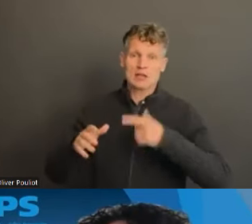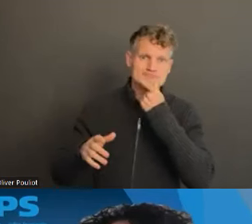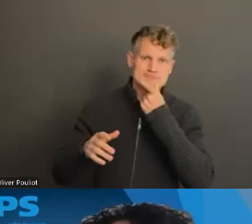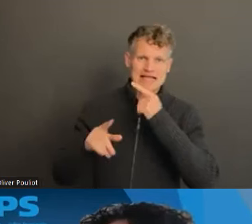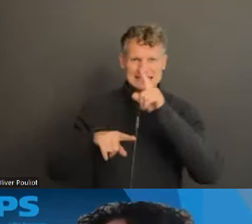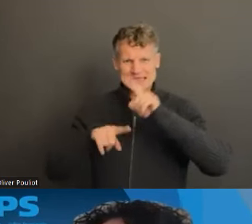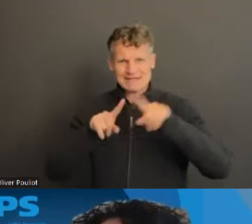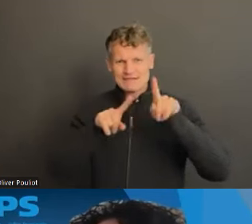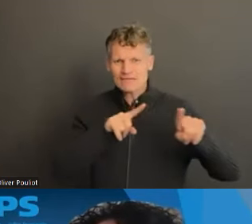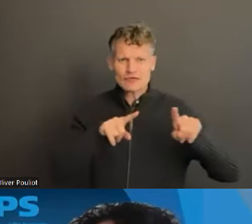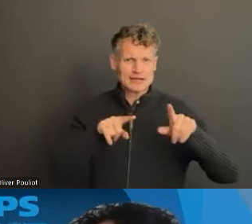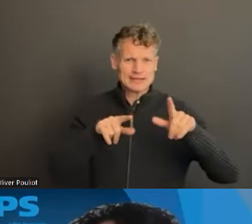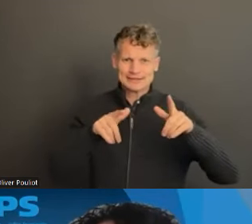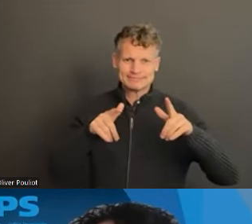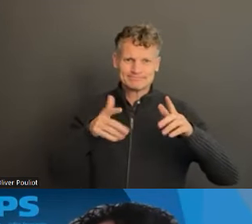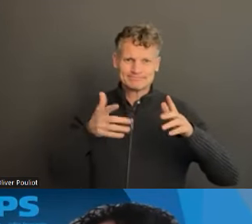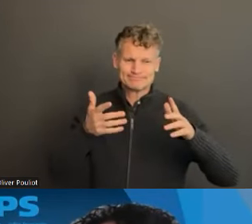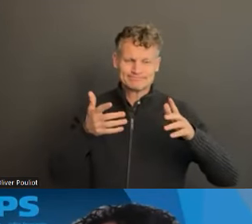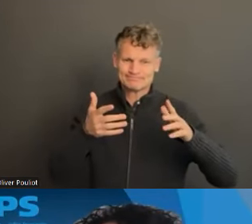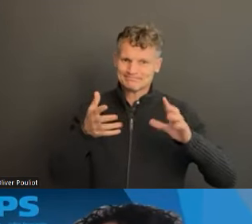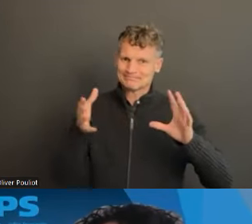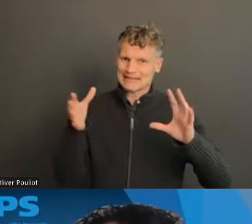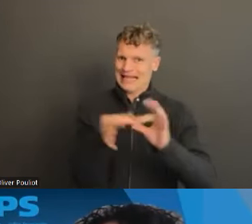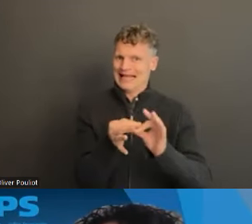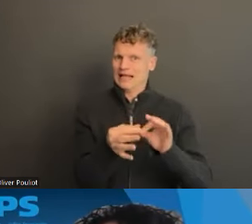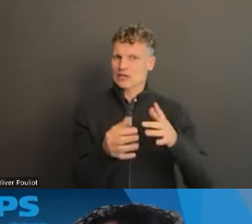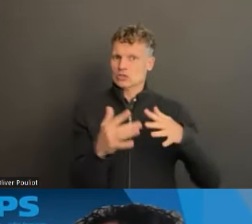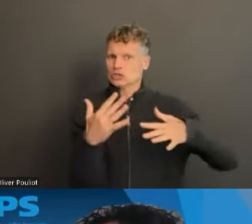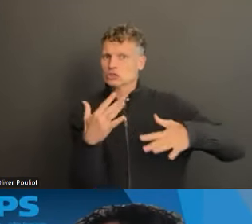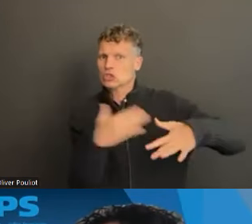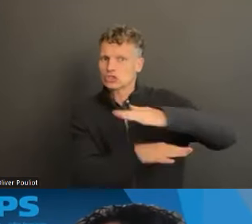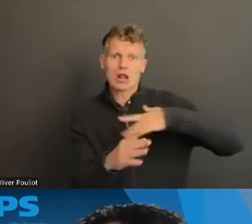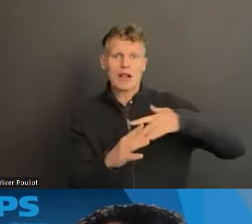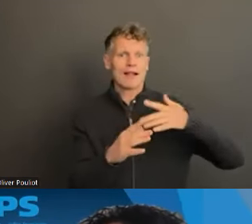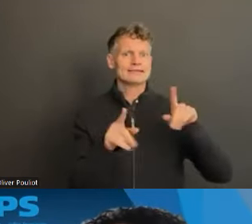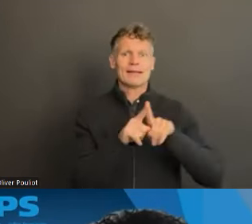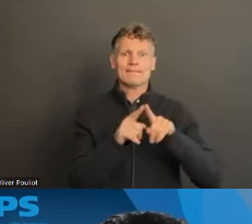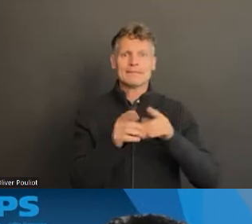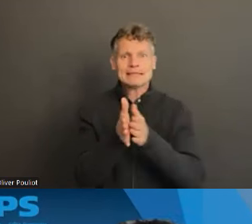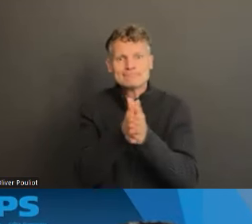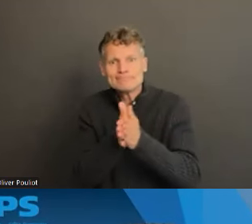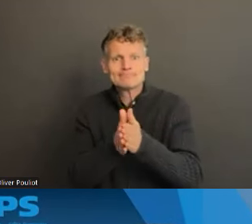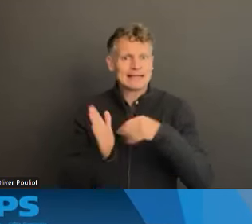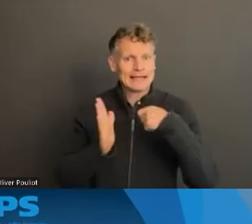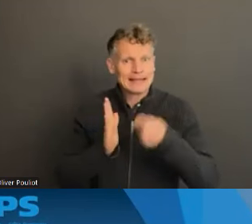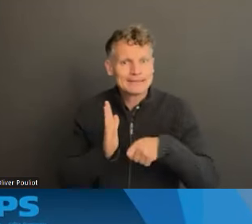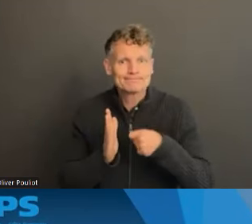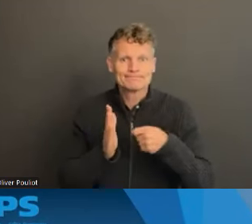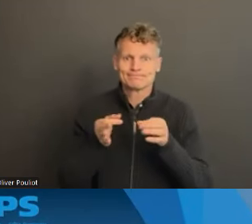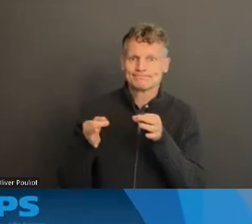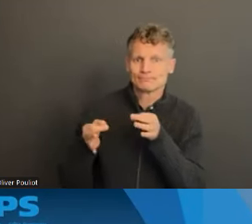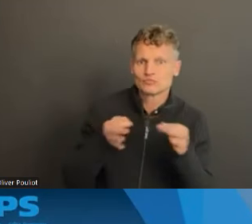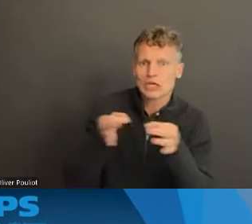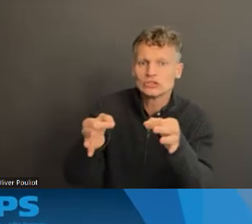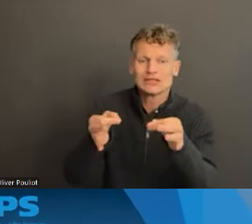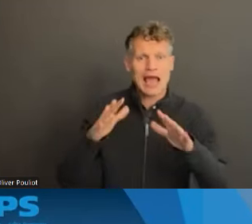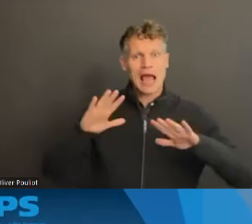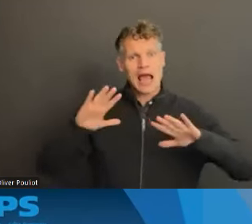determinants within the initiatives, roadmaps, plans, or strategies for the elimination of